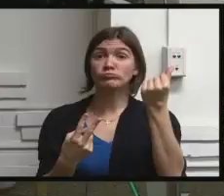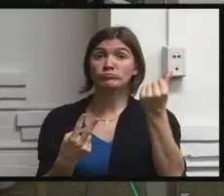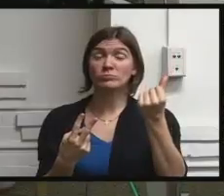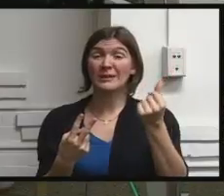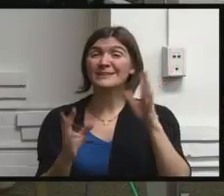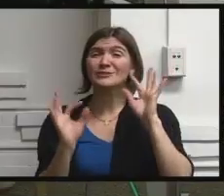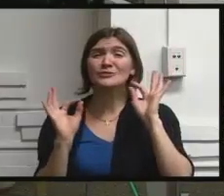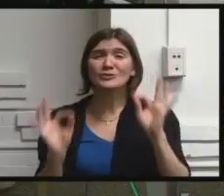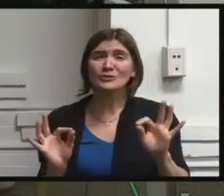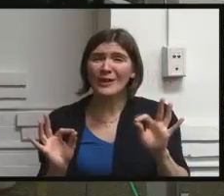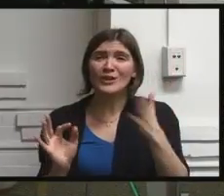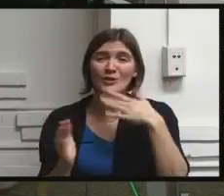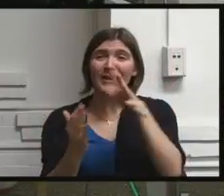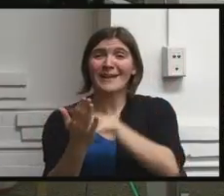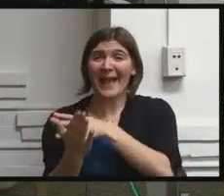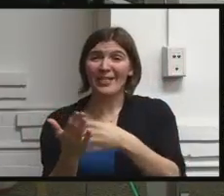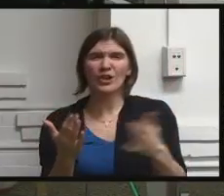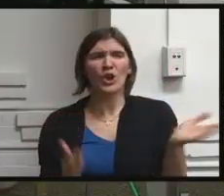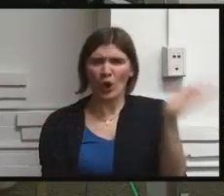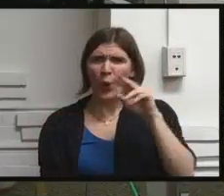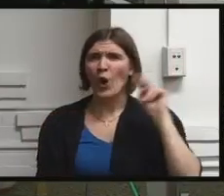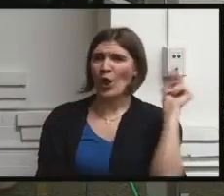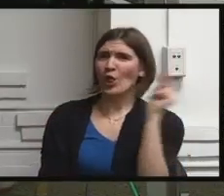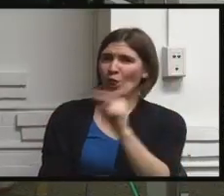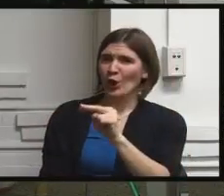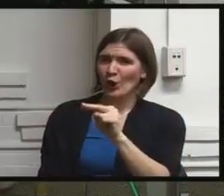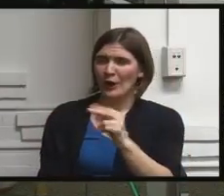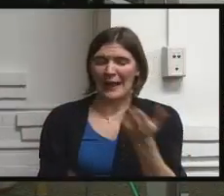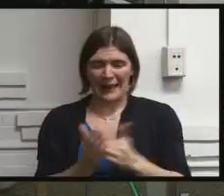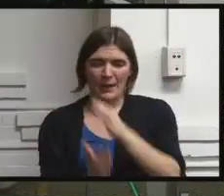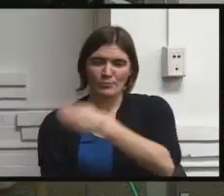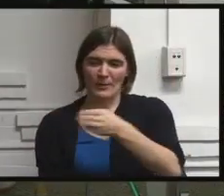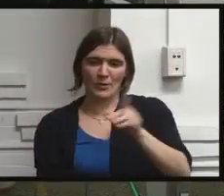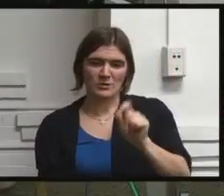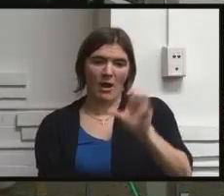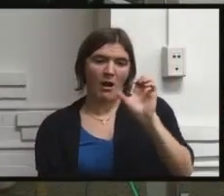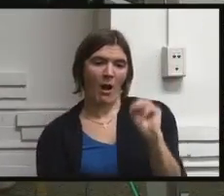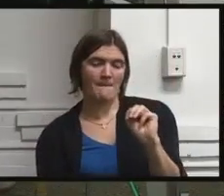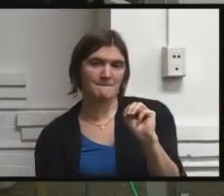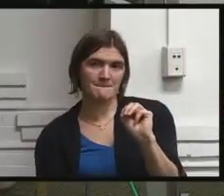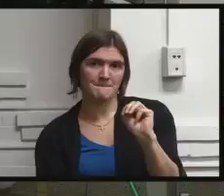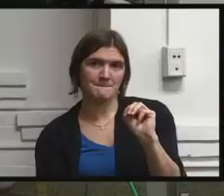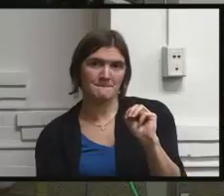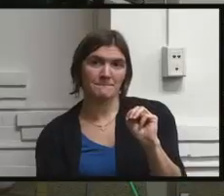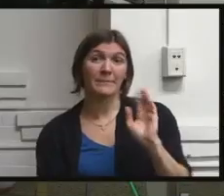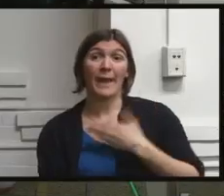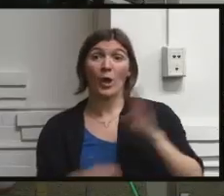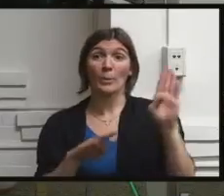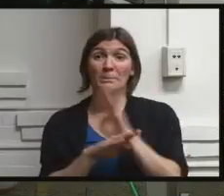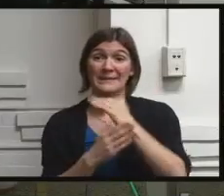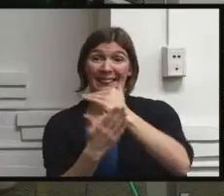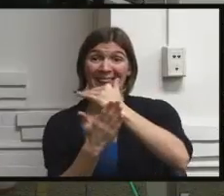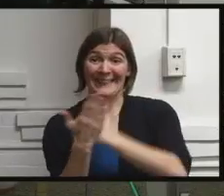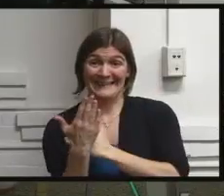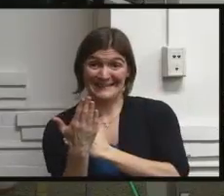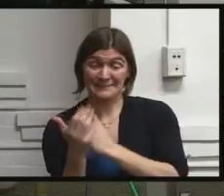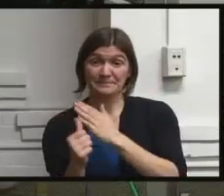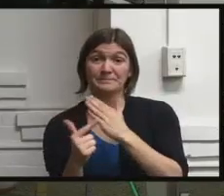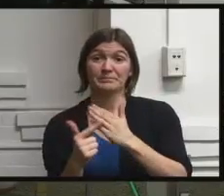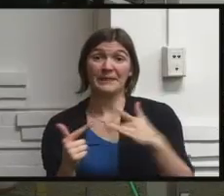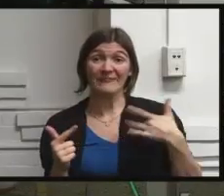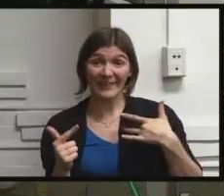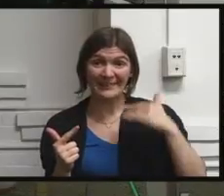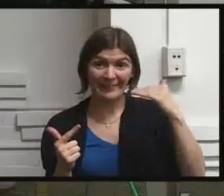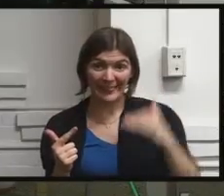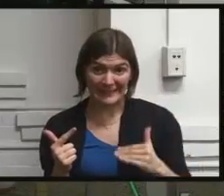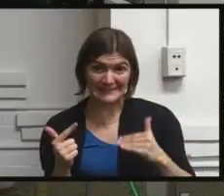a really magnificent calendar, and you should actually go to our webpage, and it has all of our businesses on there and activities